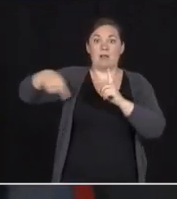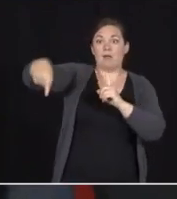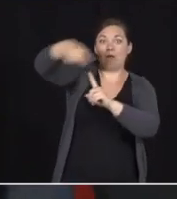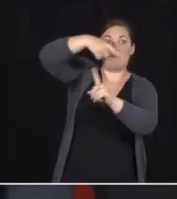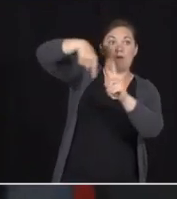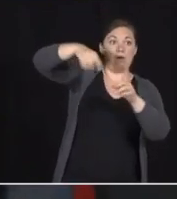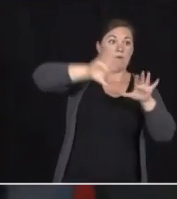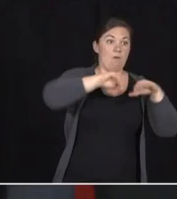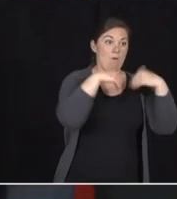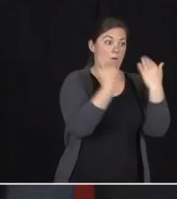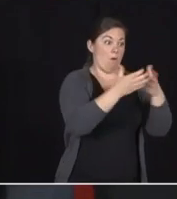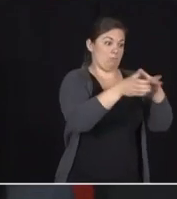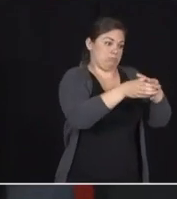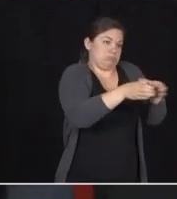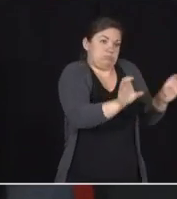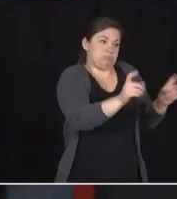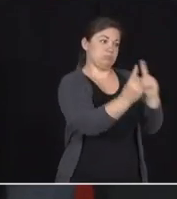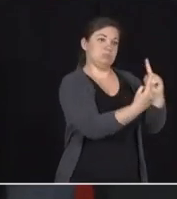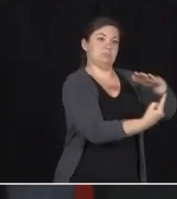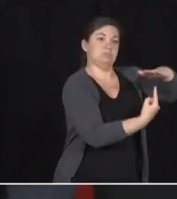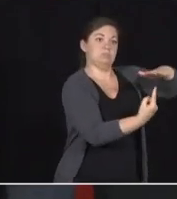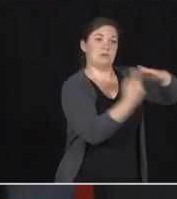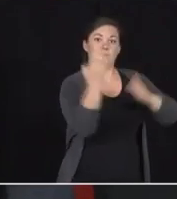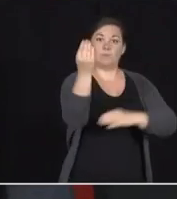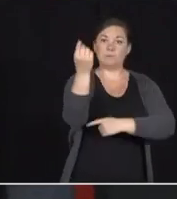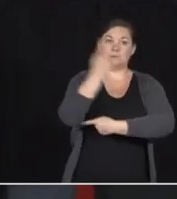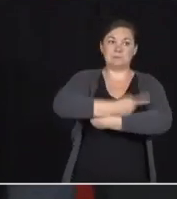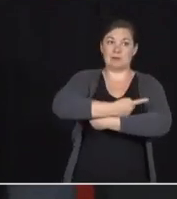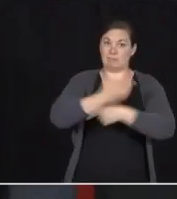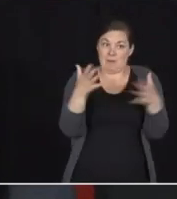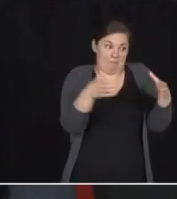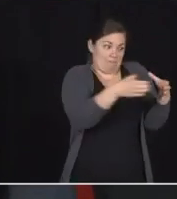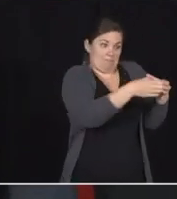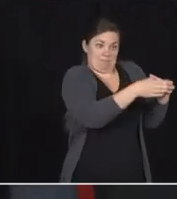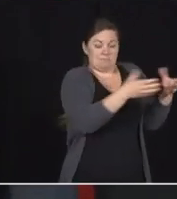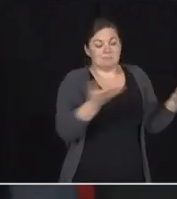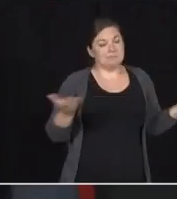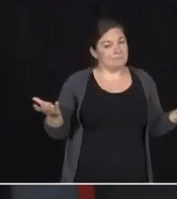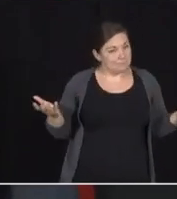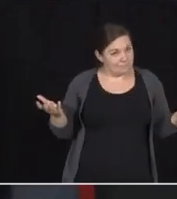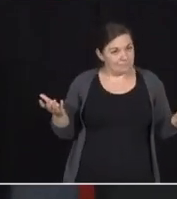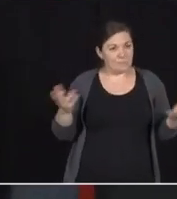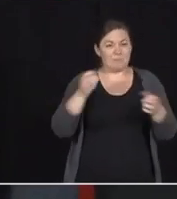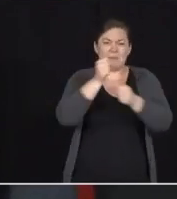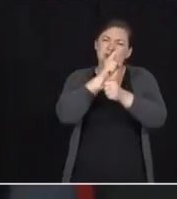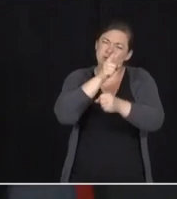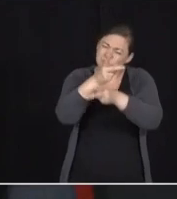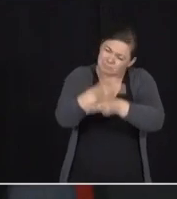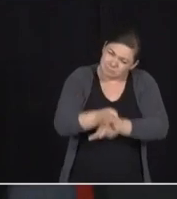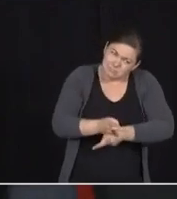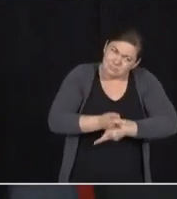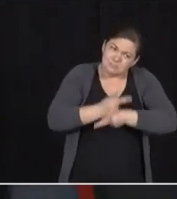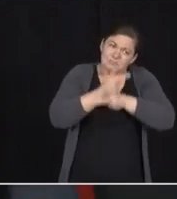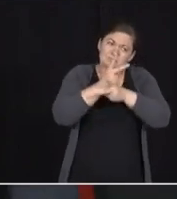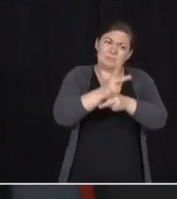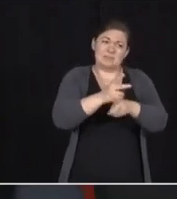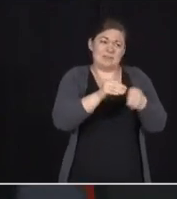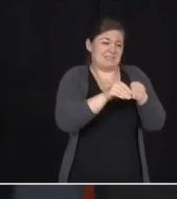into self-isolation for 14 days, but we want to make sure that we can be as careful as possible with this to contain that